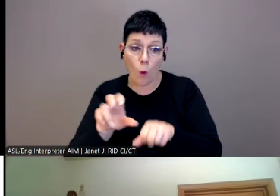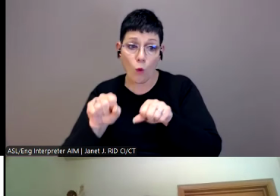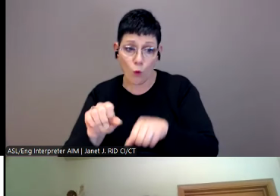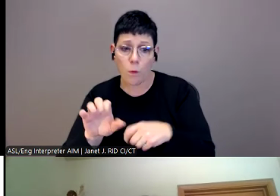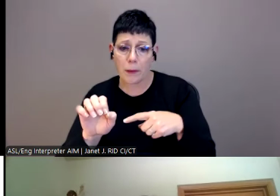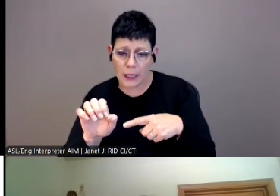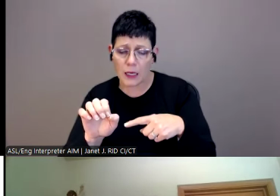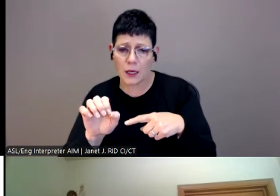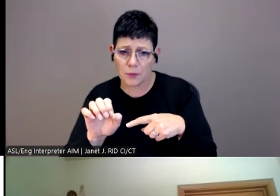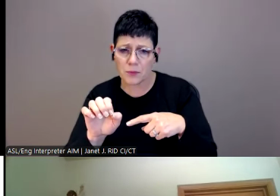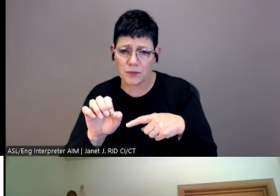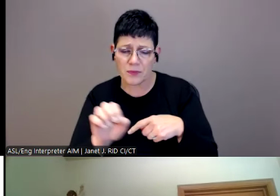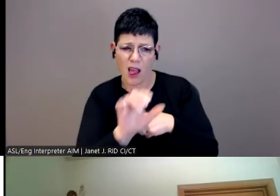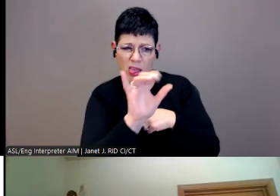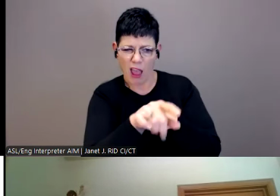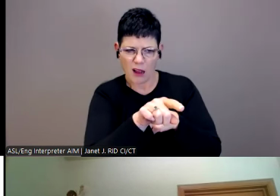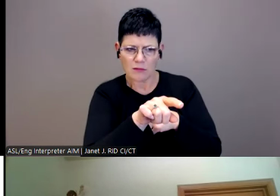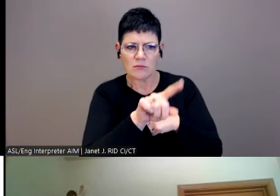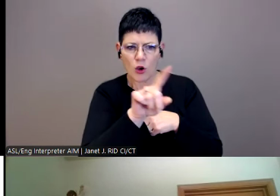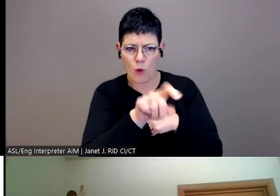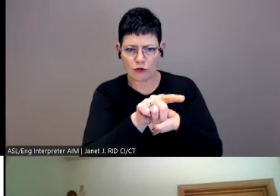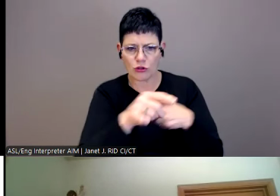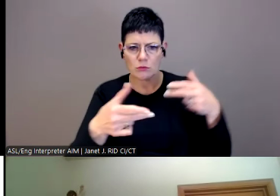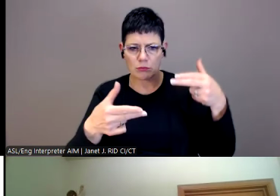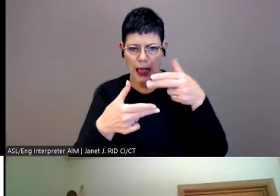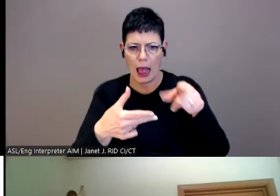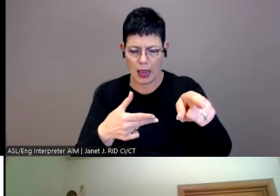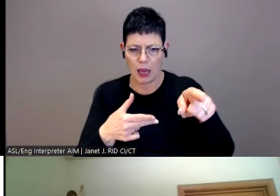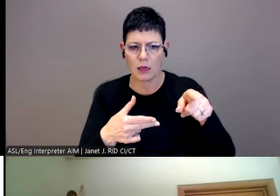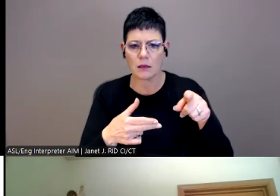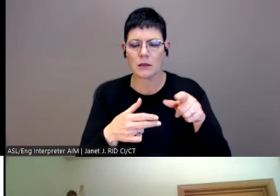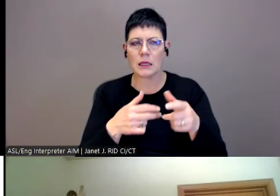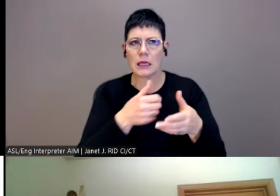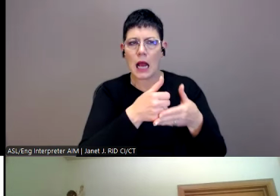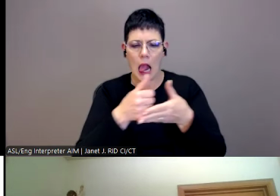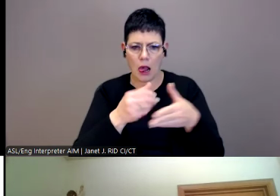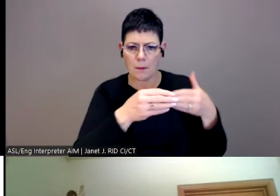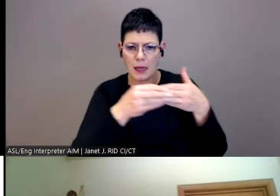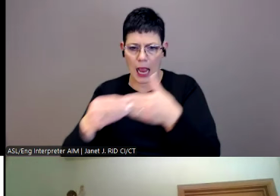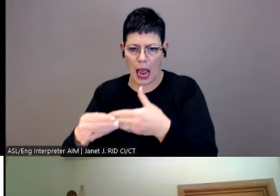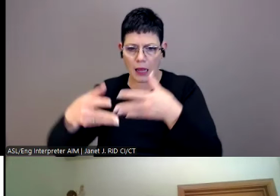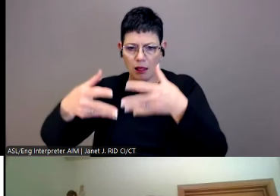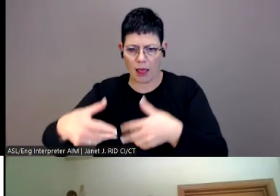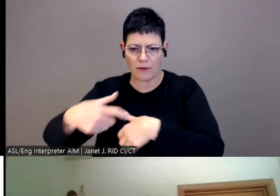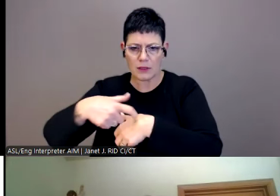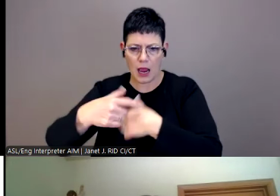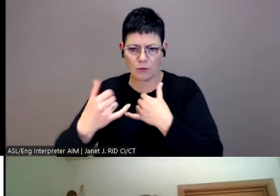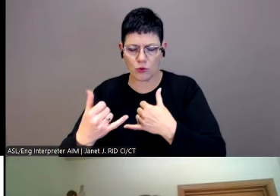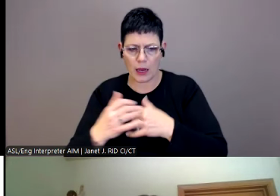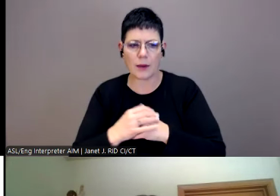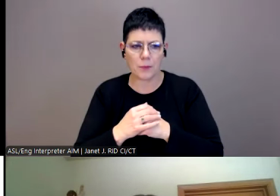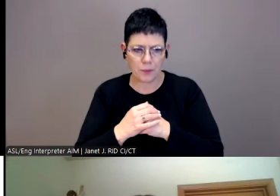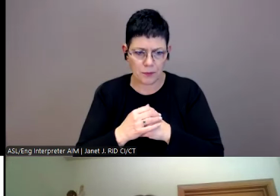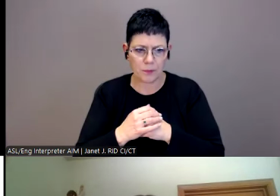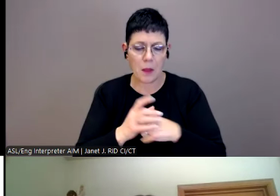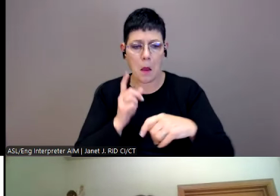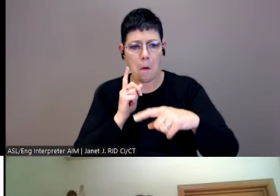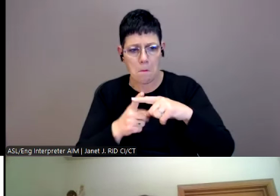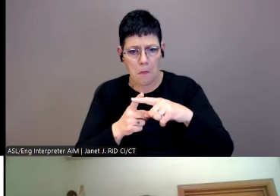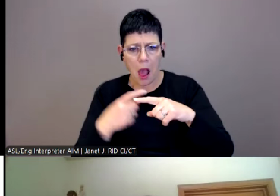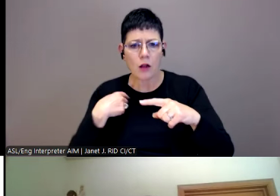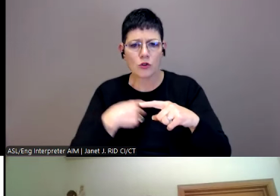And that can help us inform the conversation we have throughout the remainder of the webinar. And also it will inform future